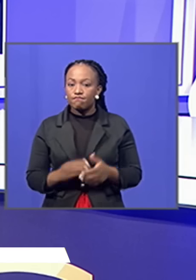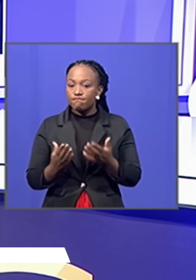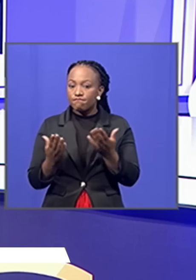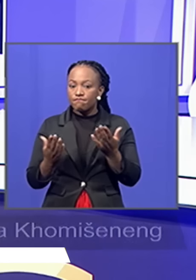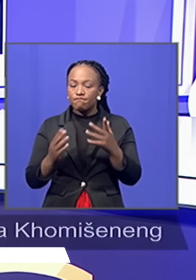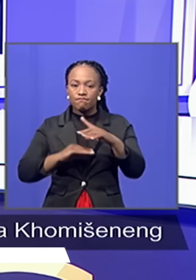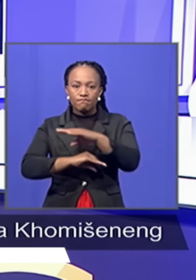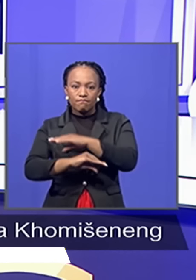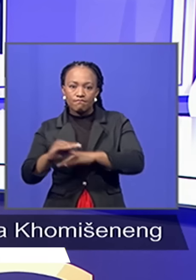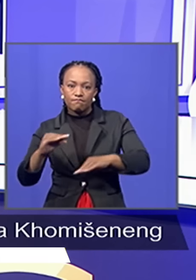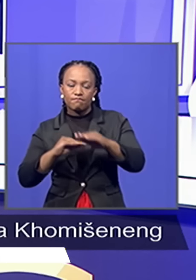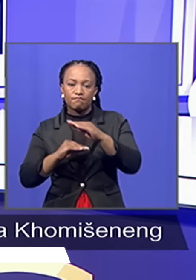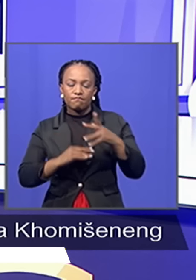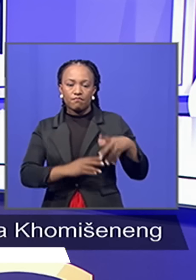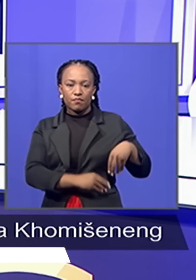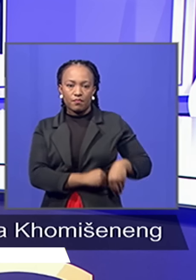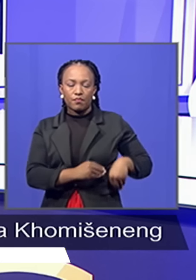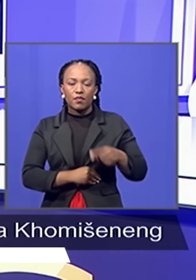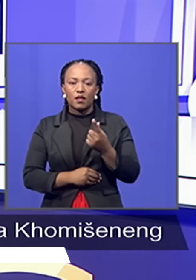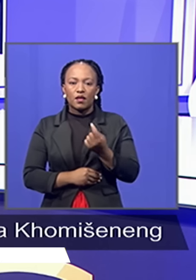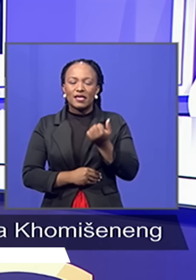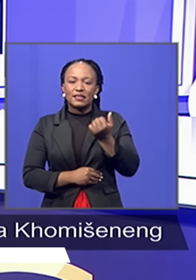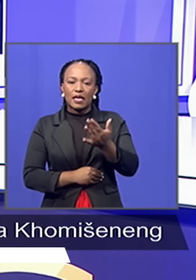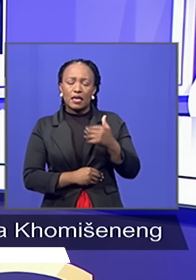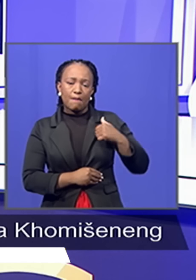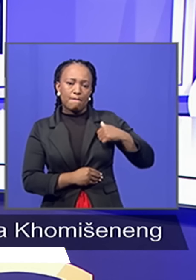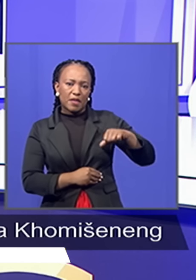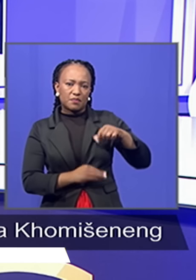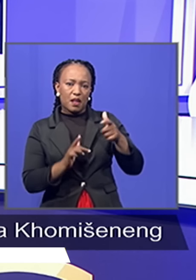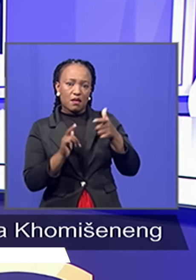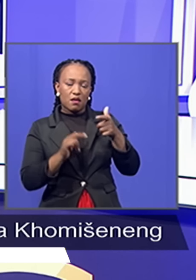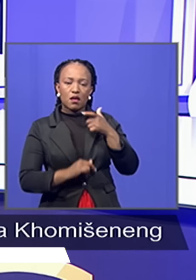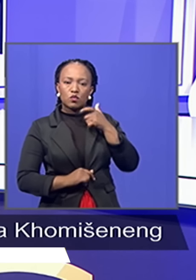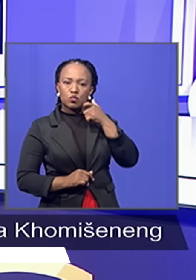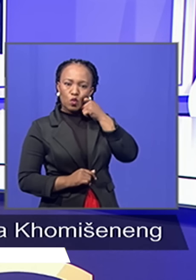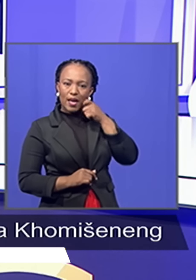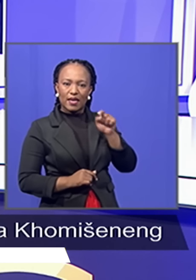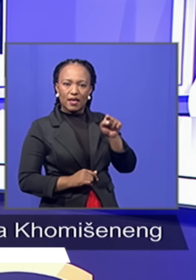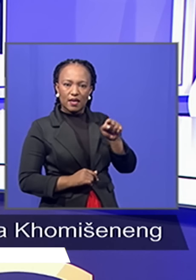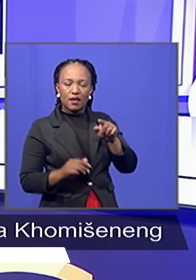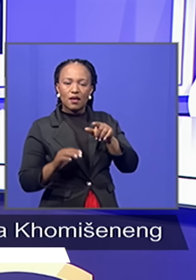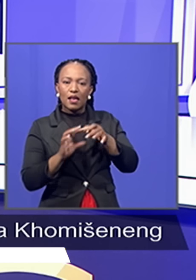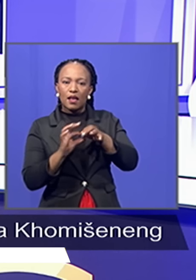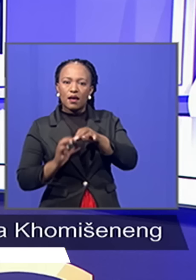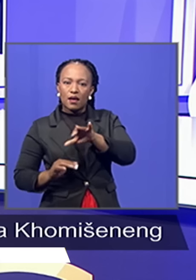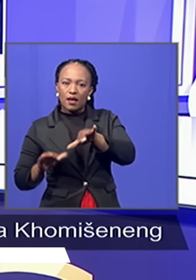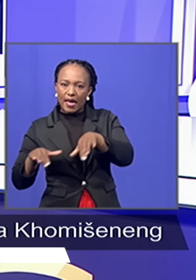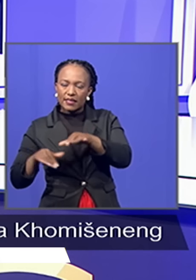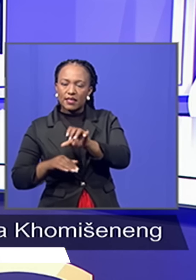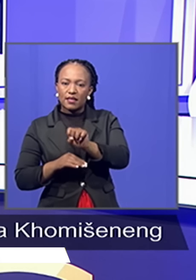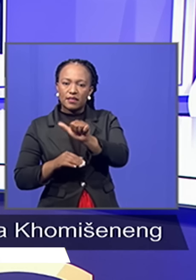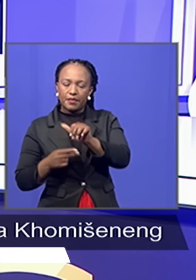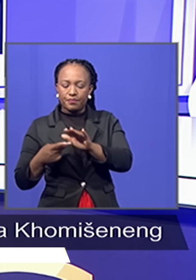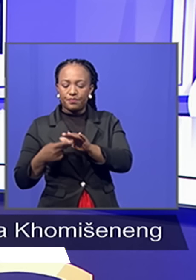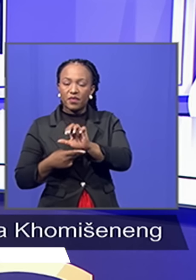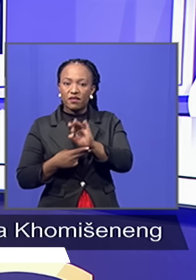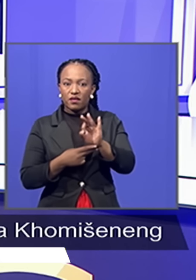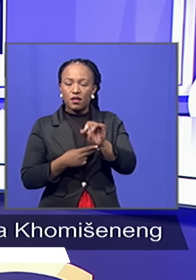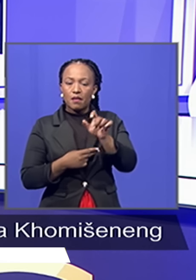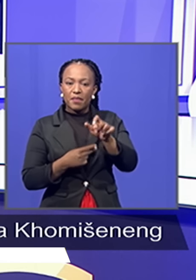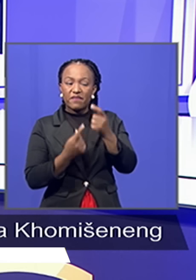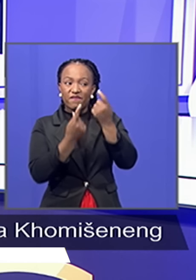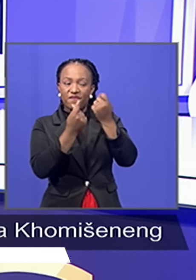Mabarebare a bomenetša bja kabo ya dithendara masepale mogolo wa Tshwane a wa mantšhwa go le Action SA, EFF le mohlankedi mogolo wa tša mašeleng ka